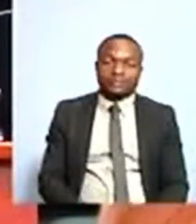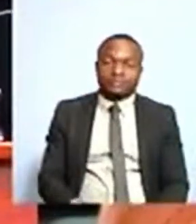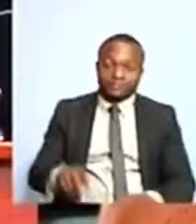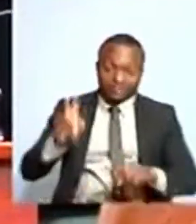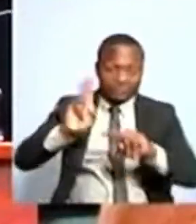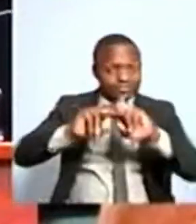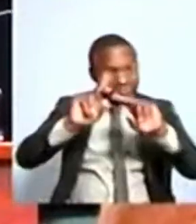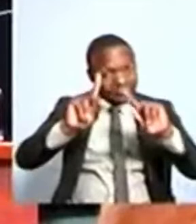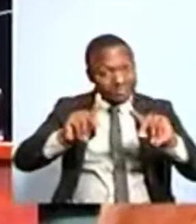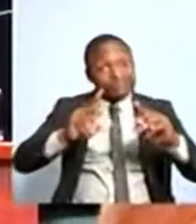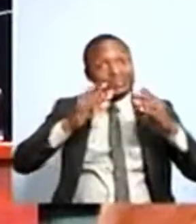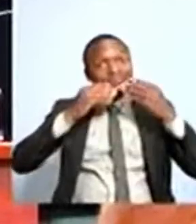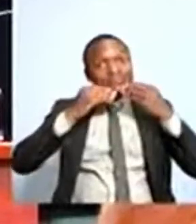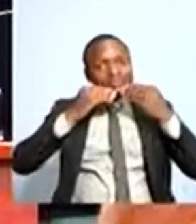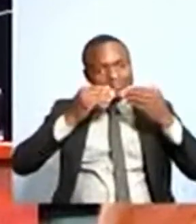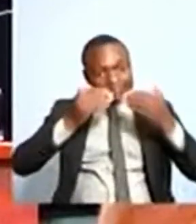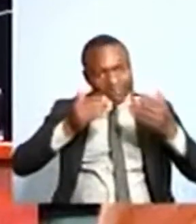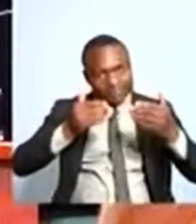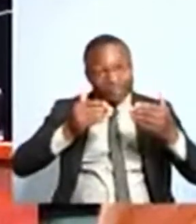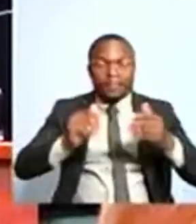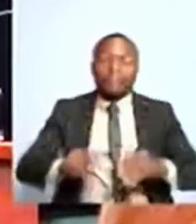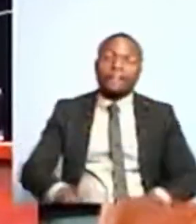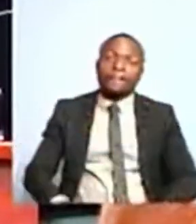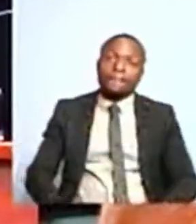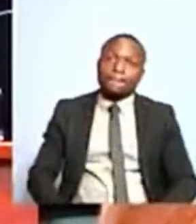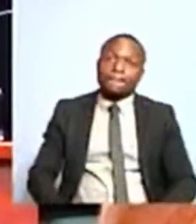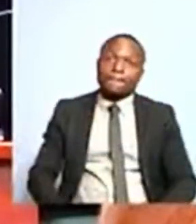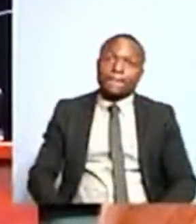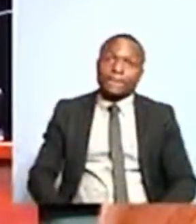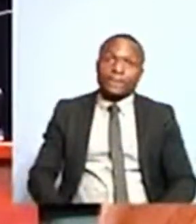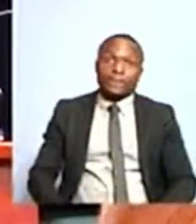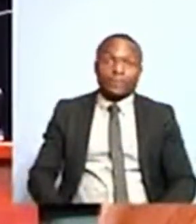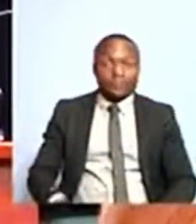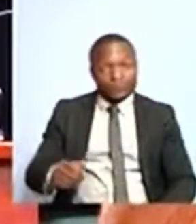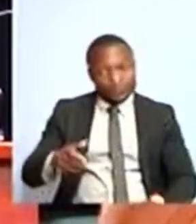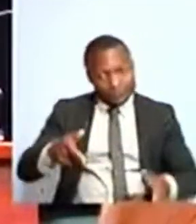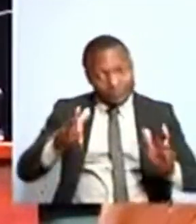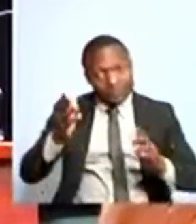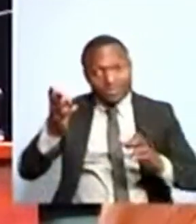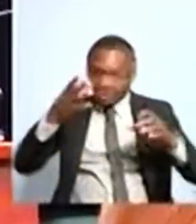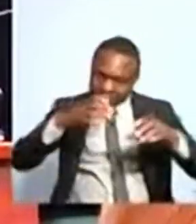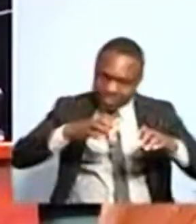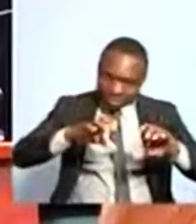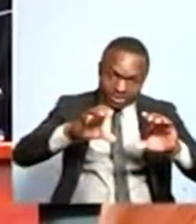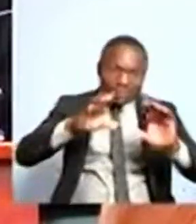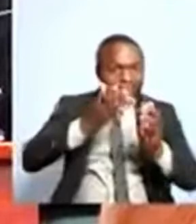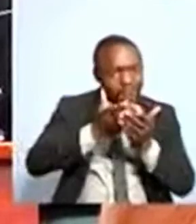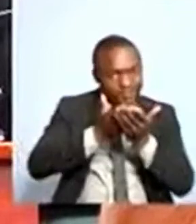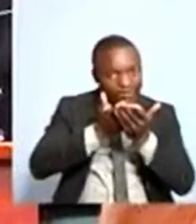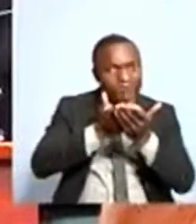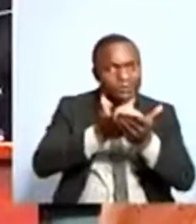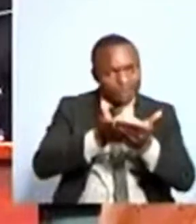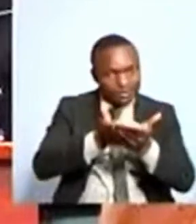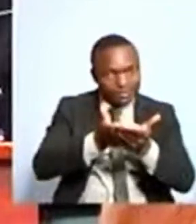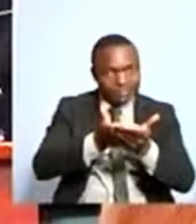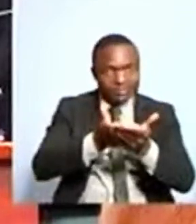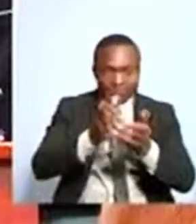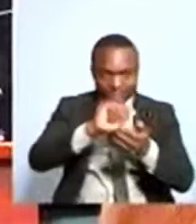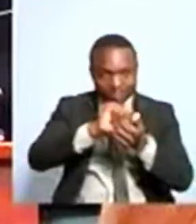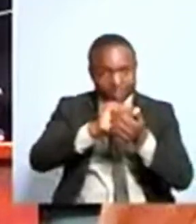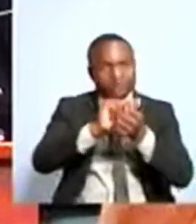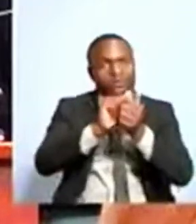Chairperson, thank you so much for enabling me to continue submitting on the